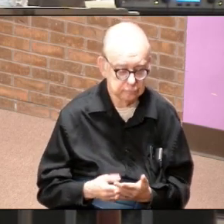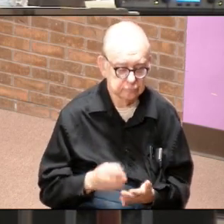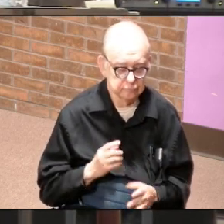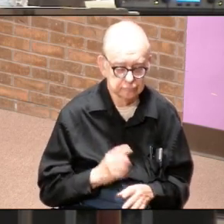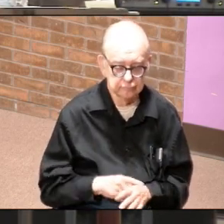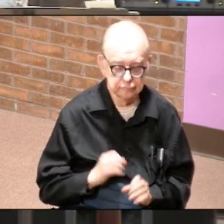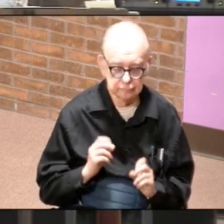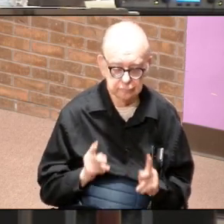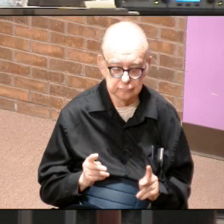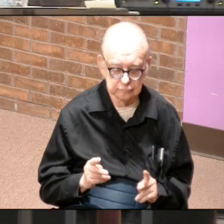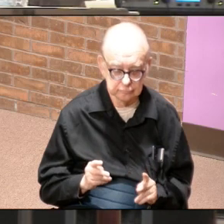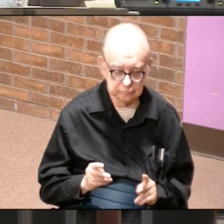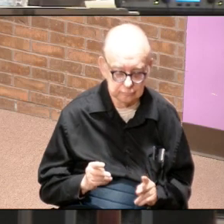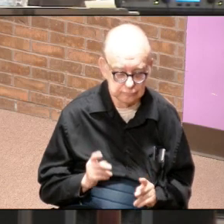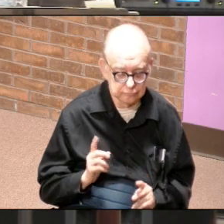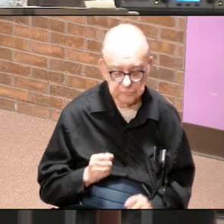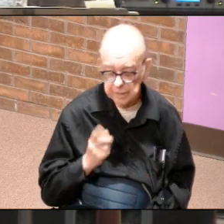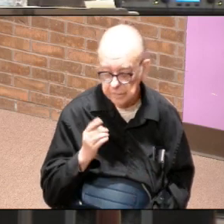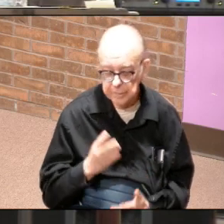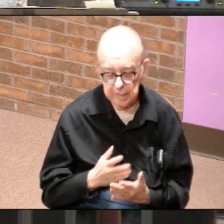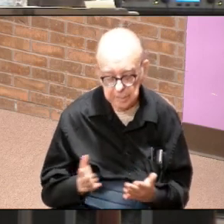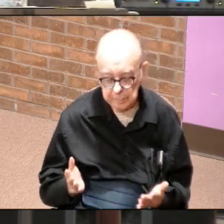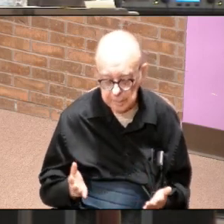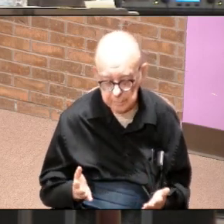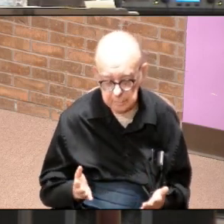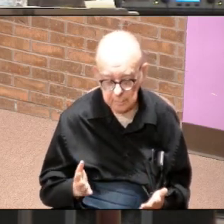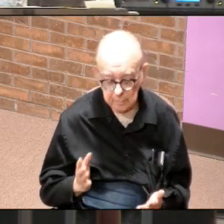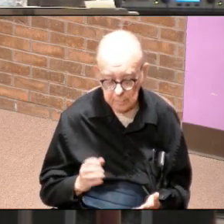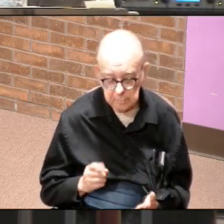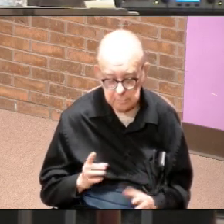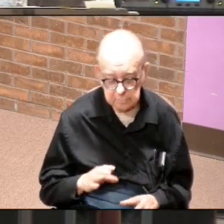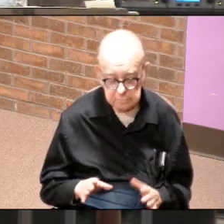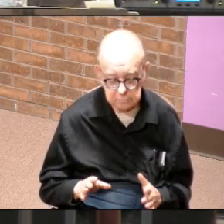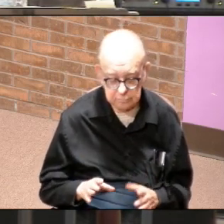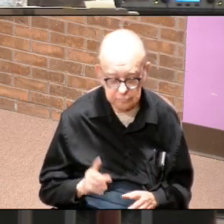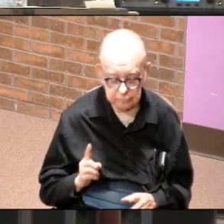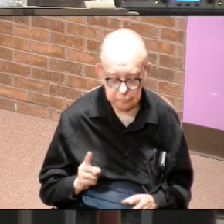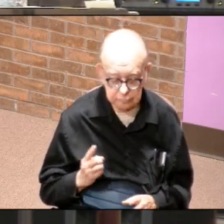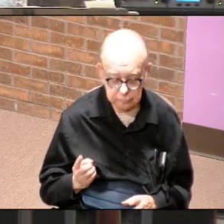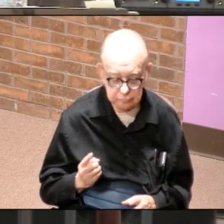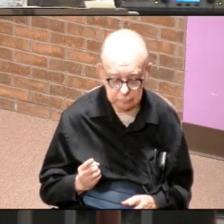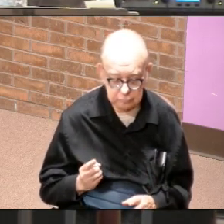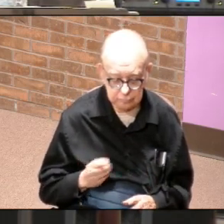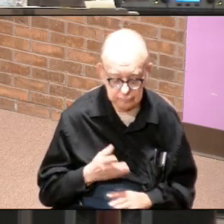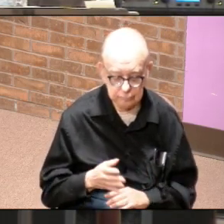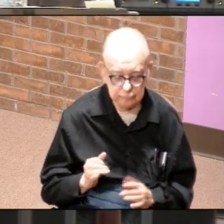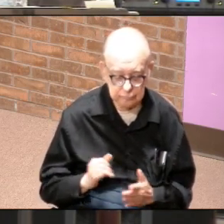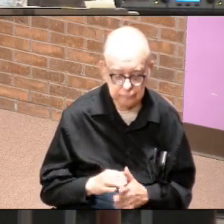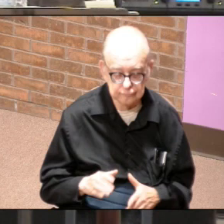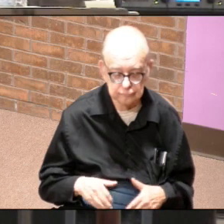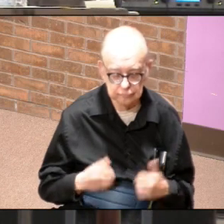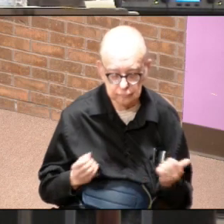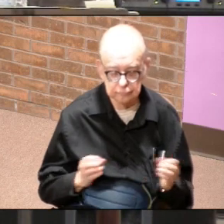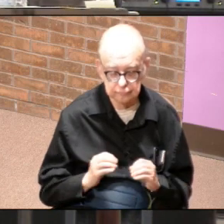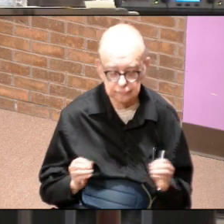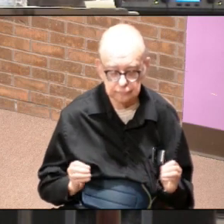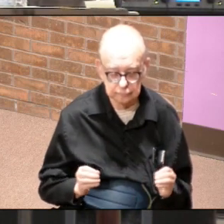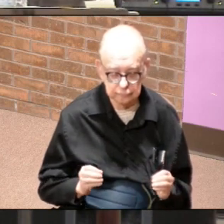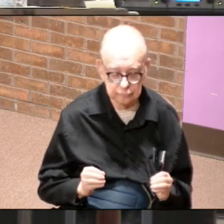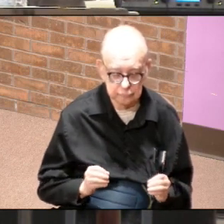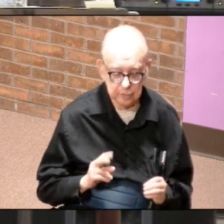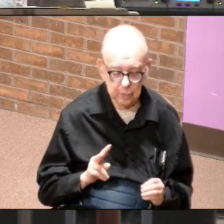there, and I'll say, okay, listen, you got to understand something. There's only after this life, there is only